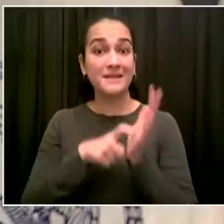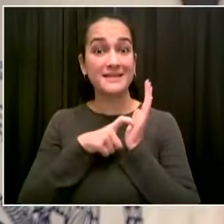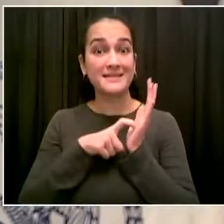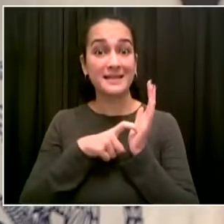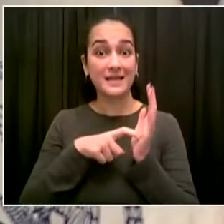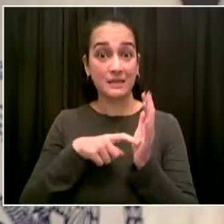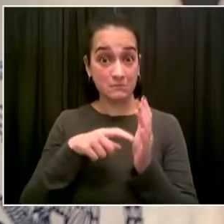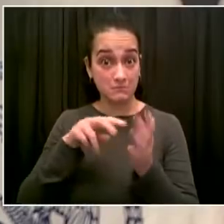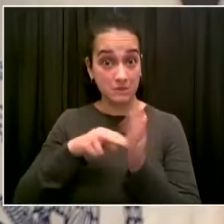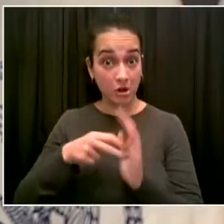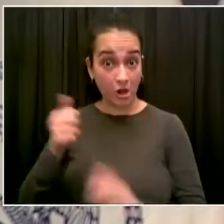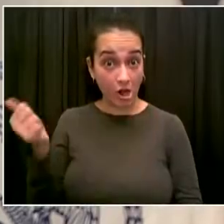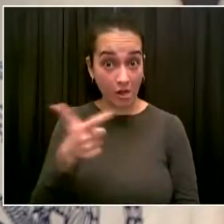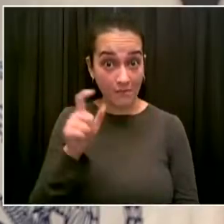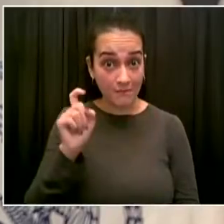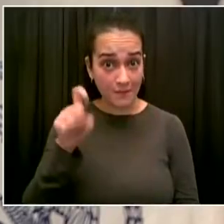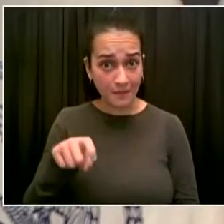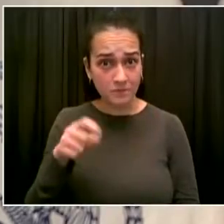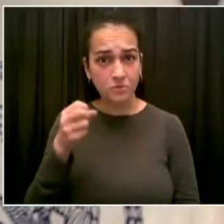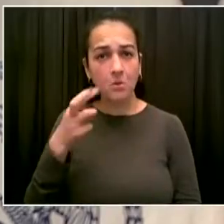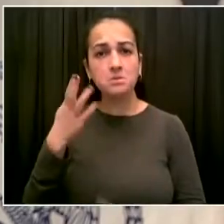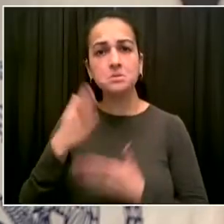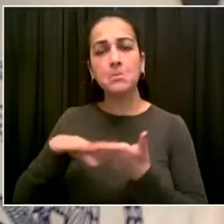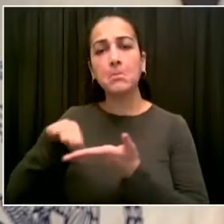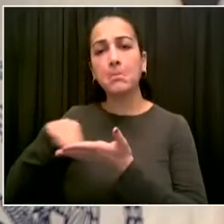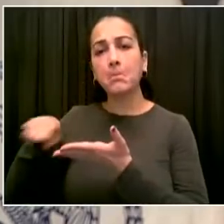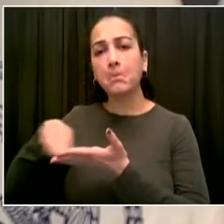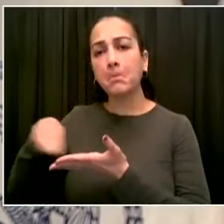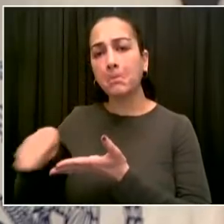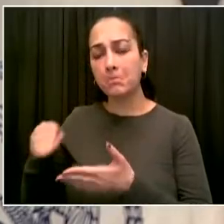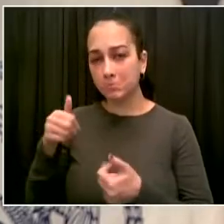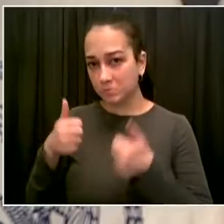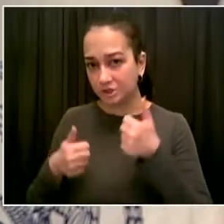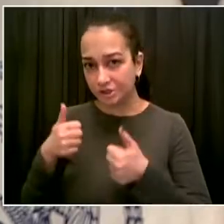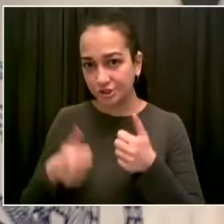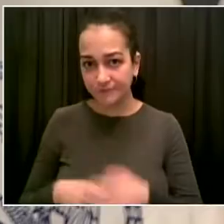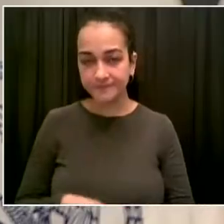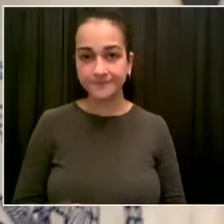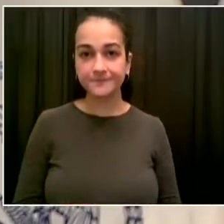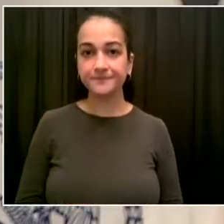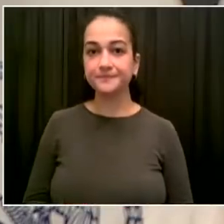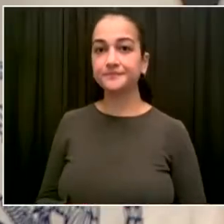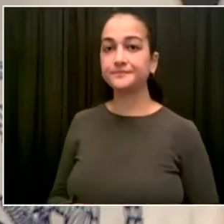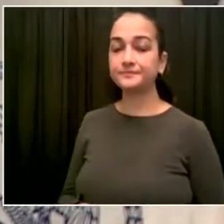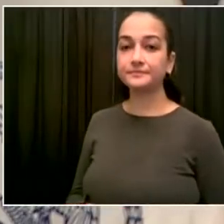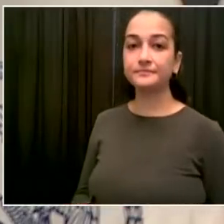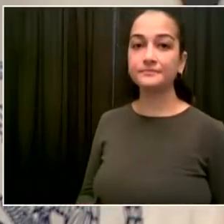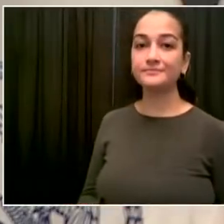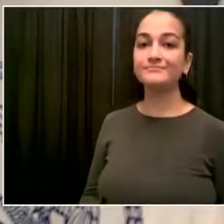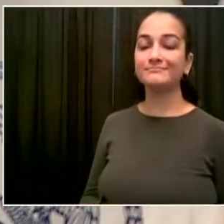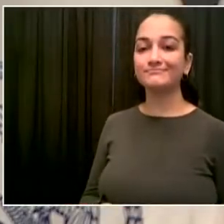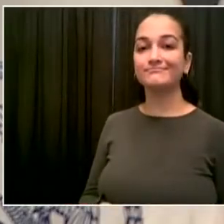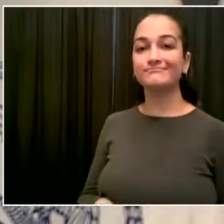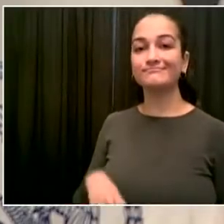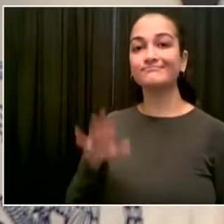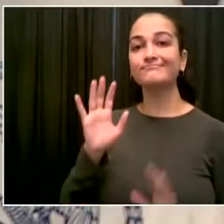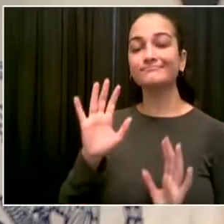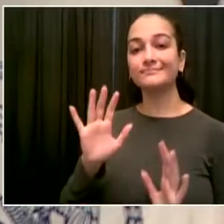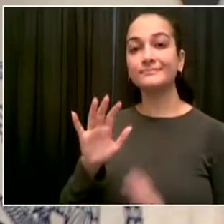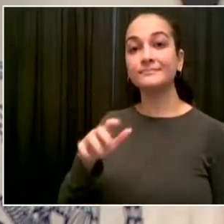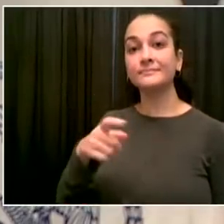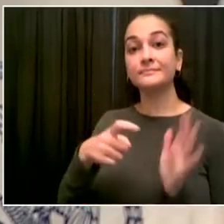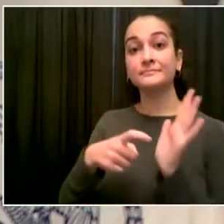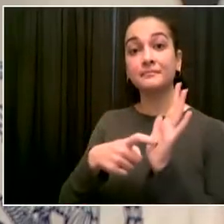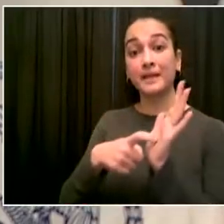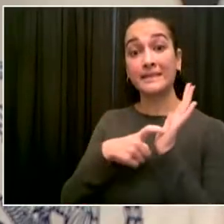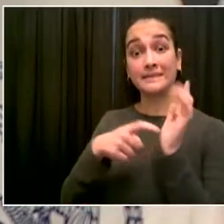160,500 workers covered by it. But in terms of unvaccinated among them, it's about 46,000.